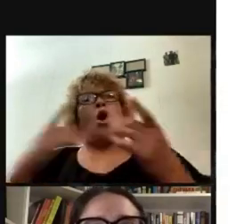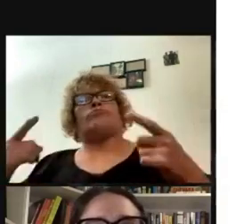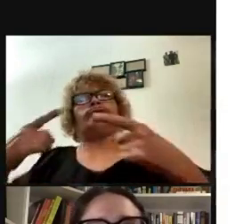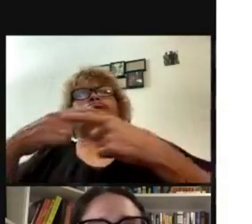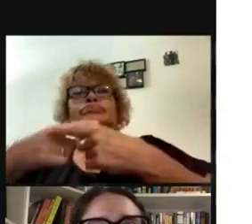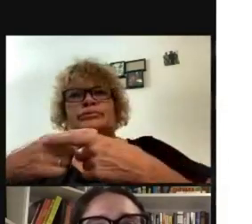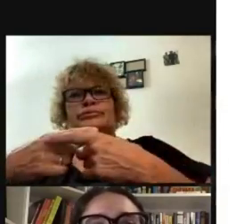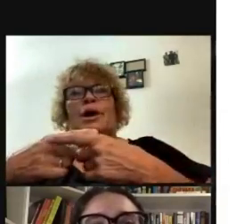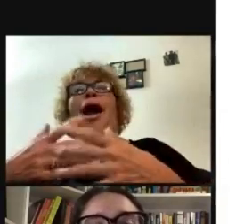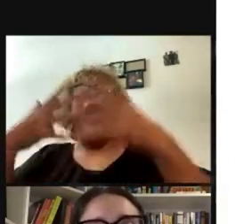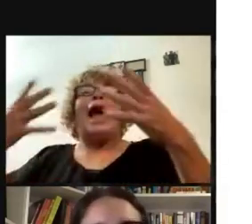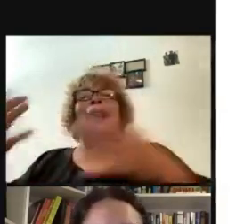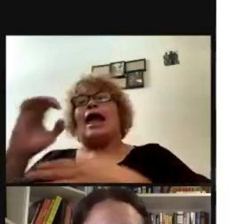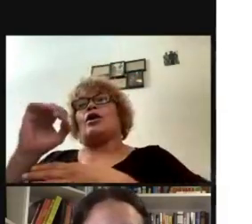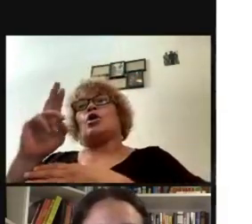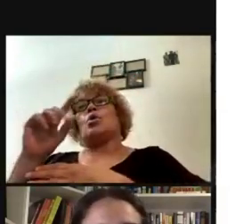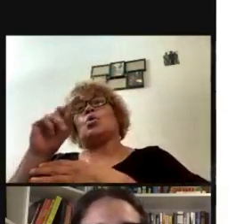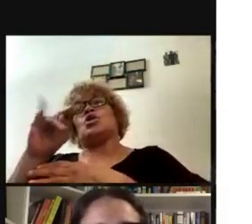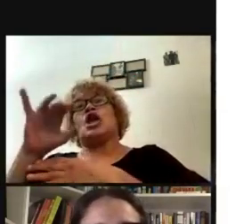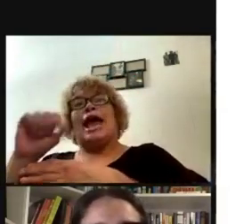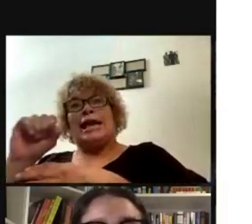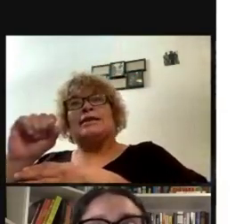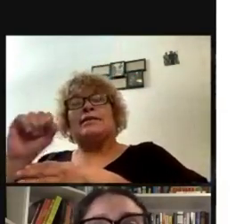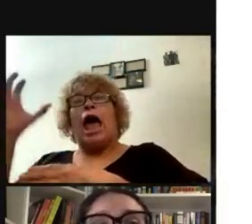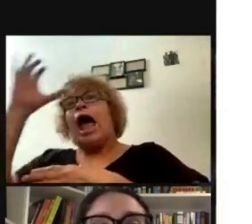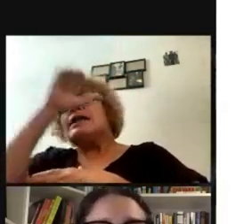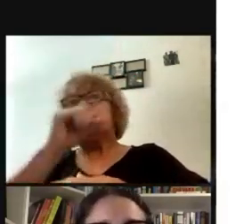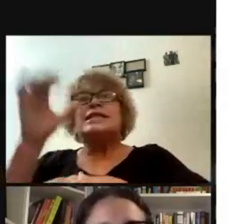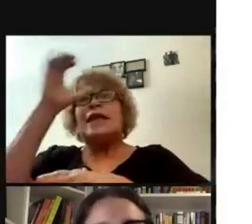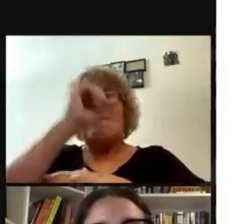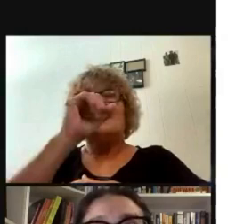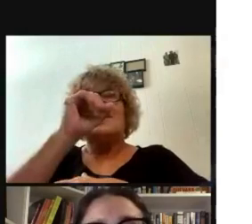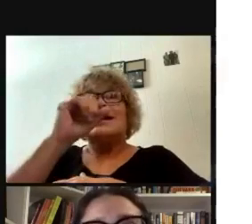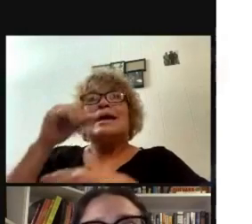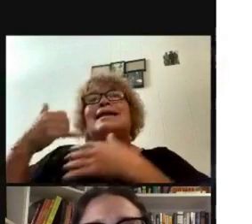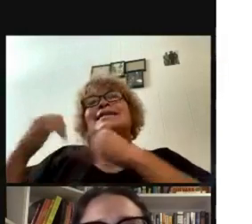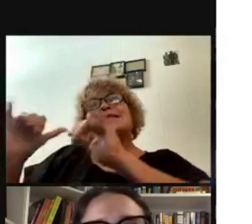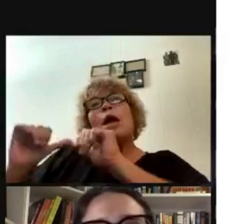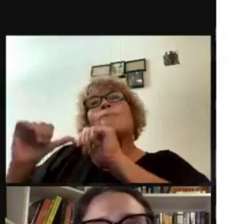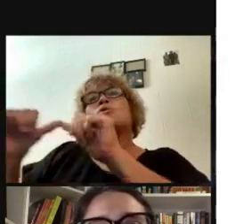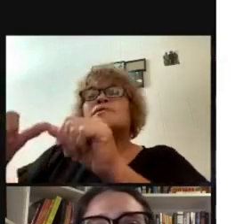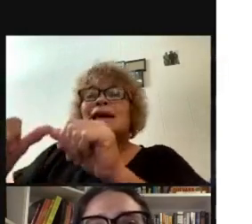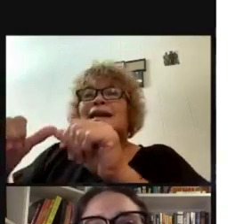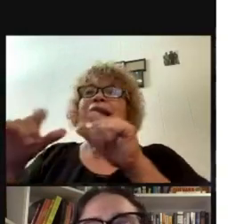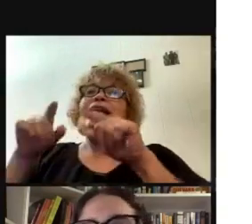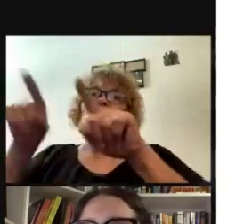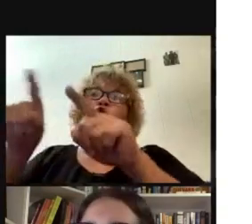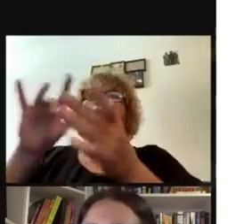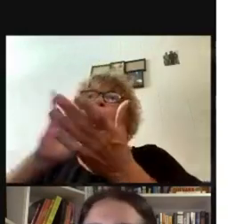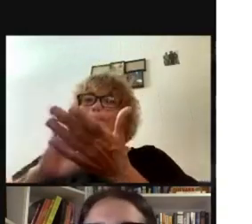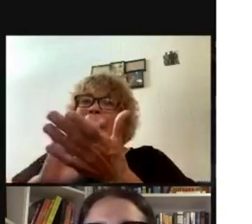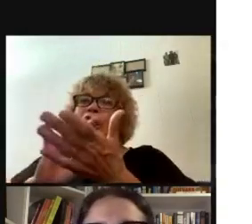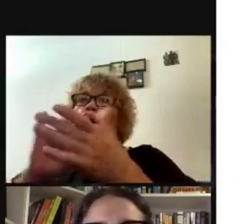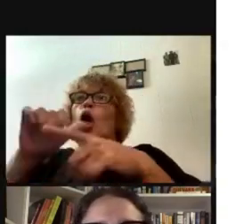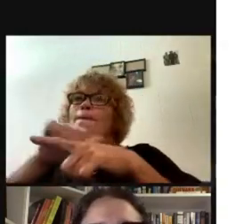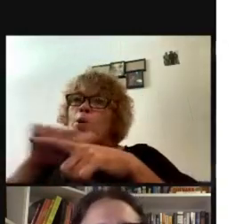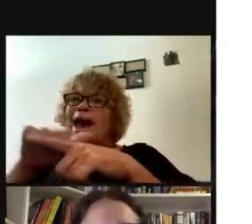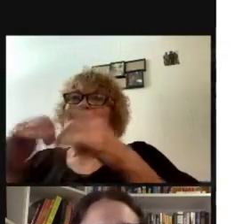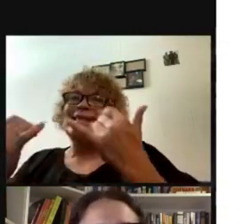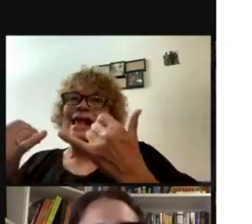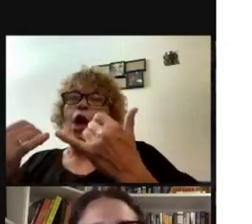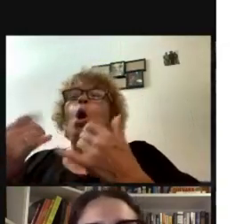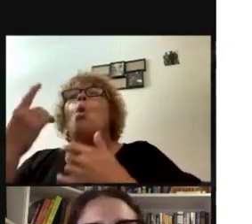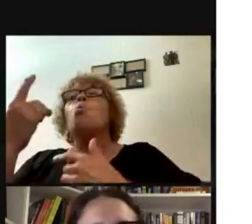eugenic assumptions infiltrated and persist in medical practice. And one of the principal beliefs